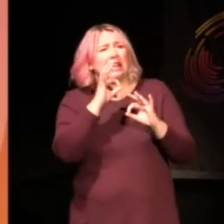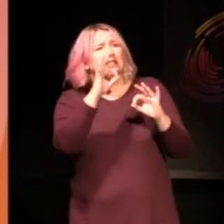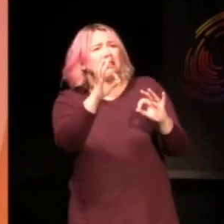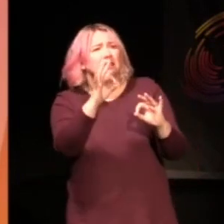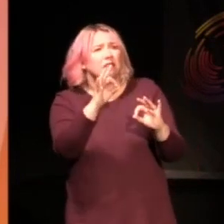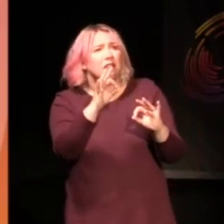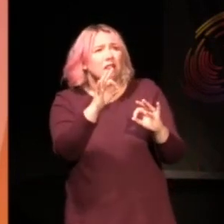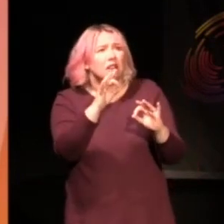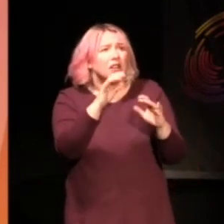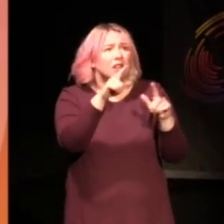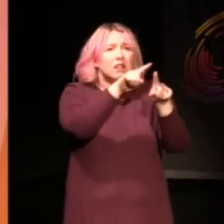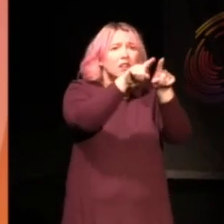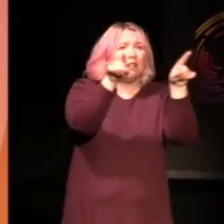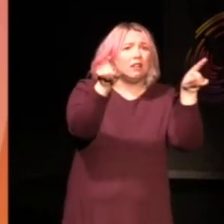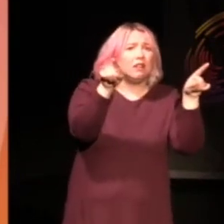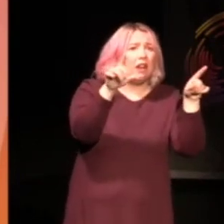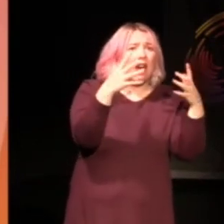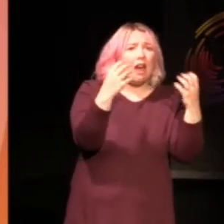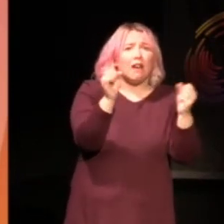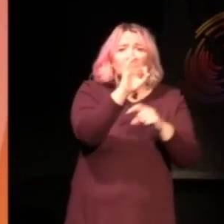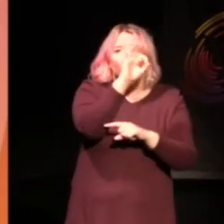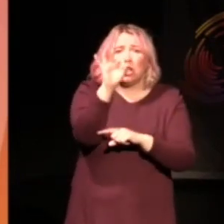has... Yeah?